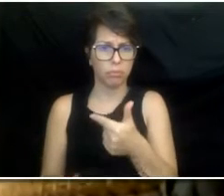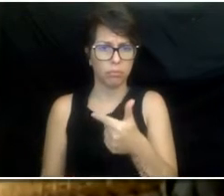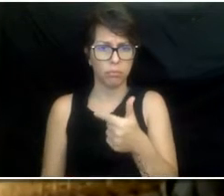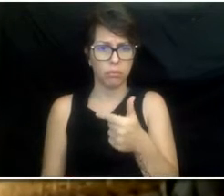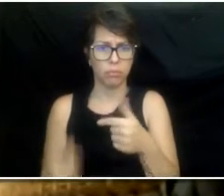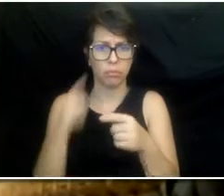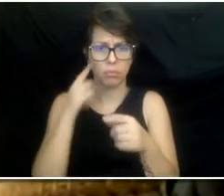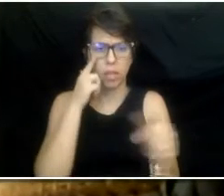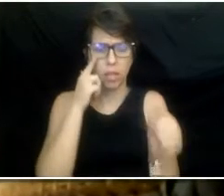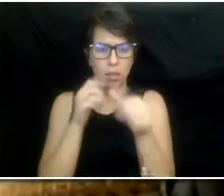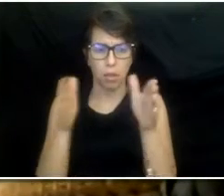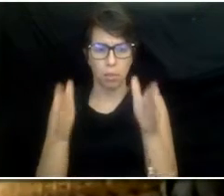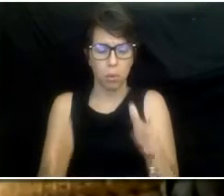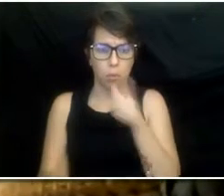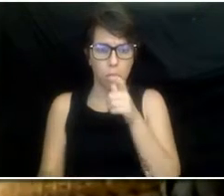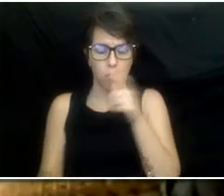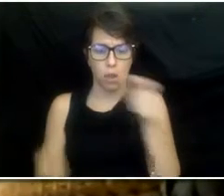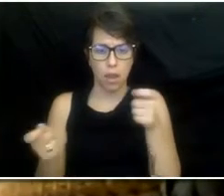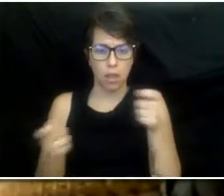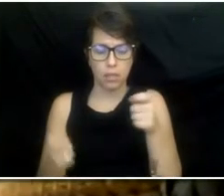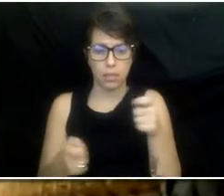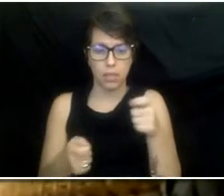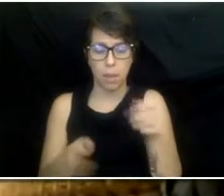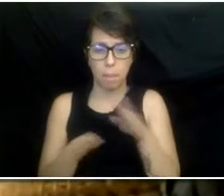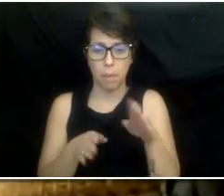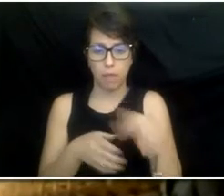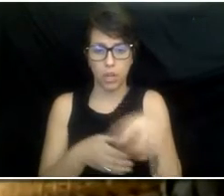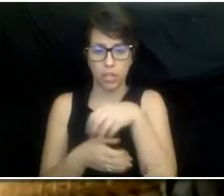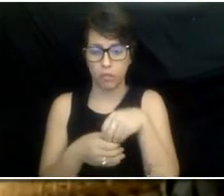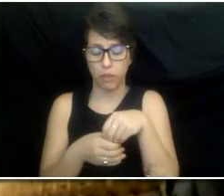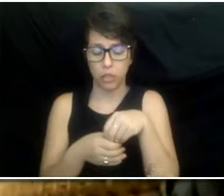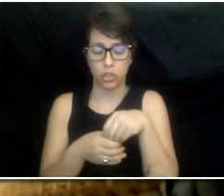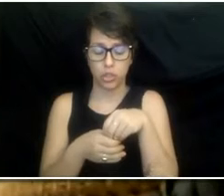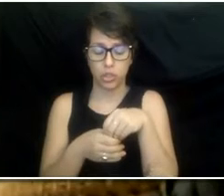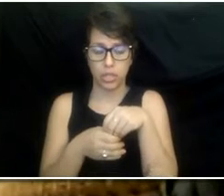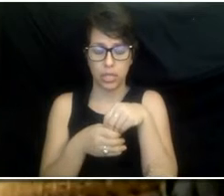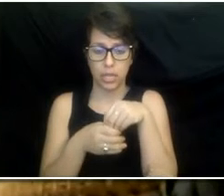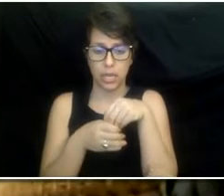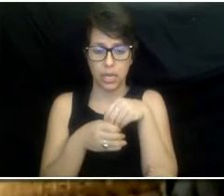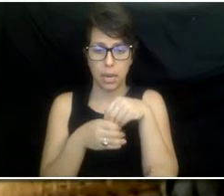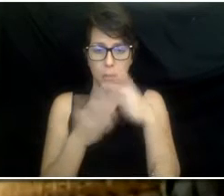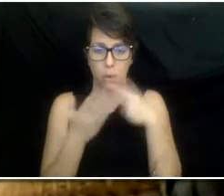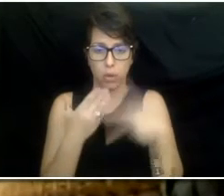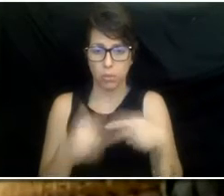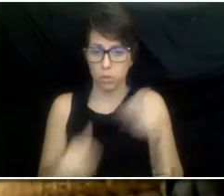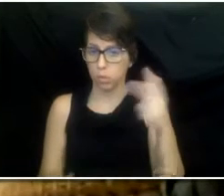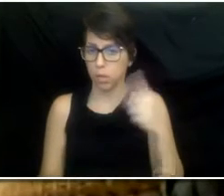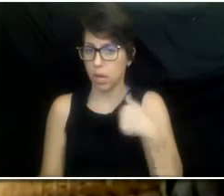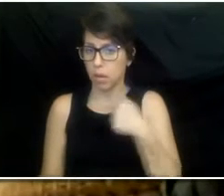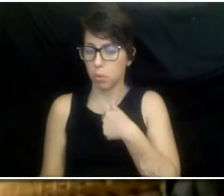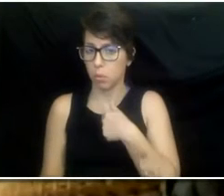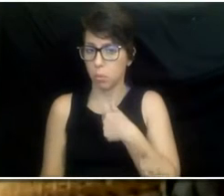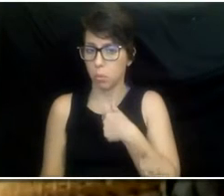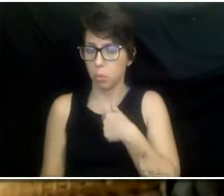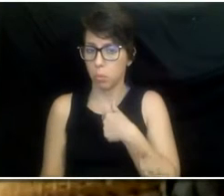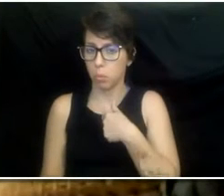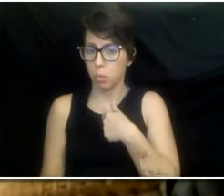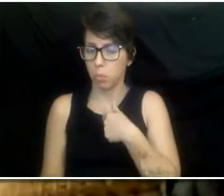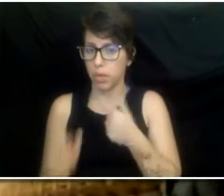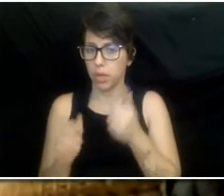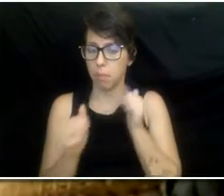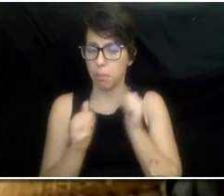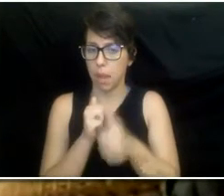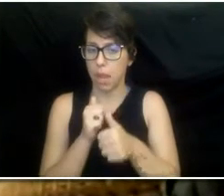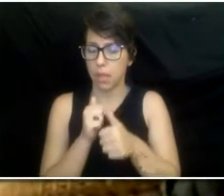heard and understand that um as one could imagine in this circum irance um online harassment online